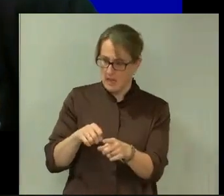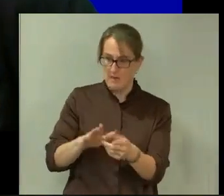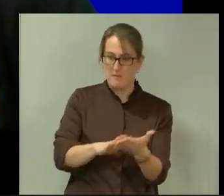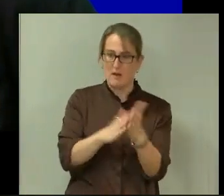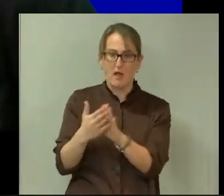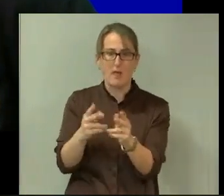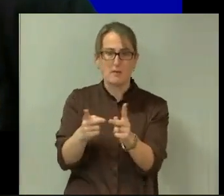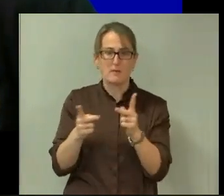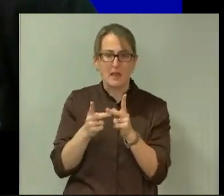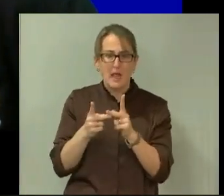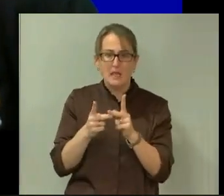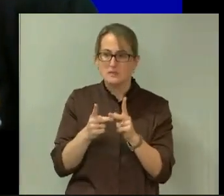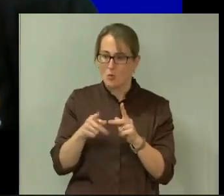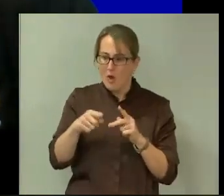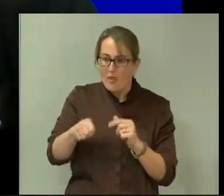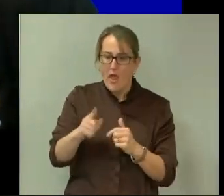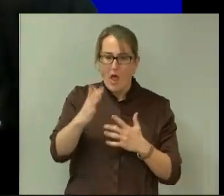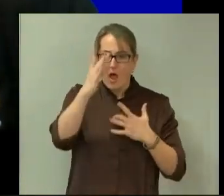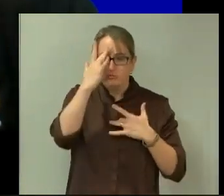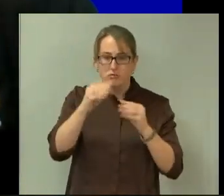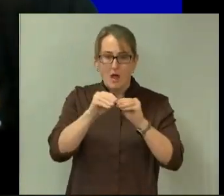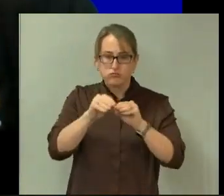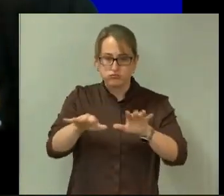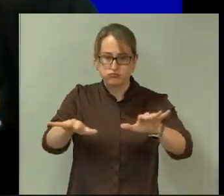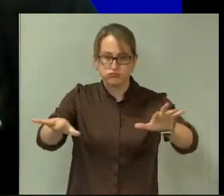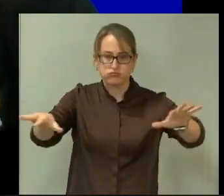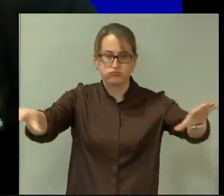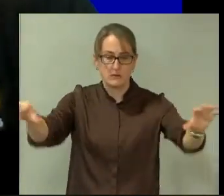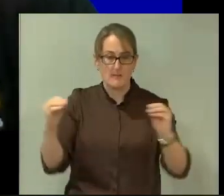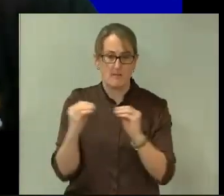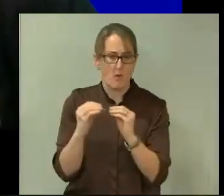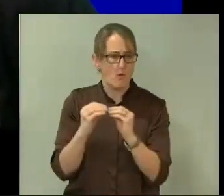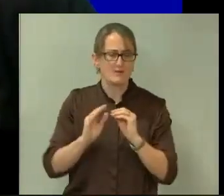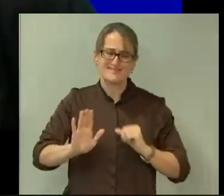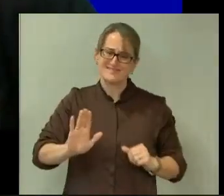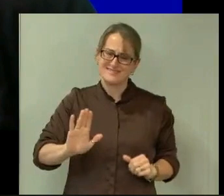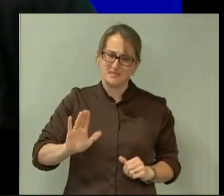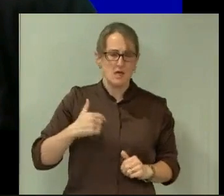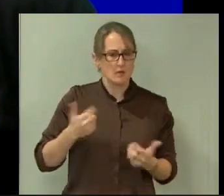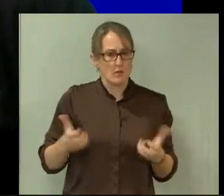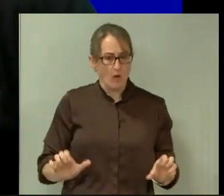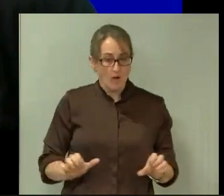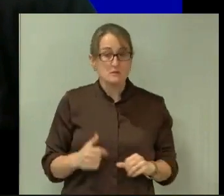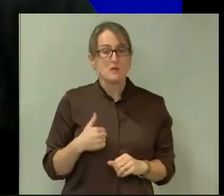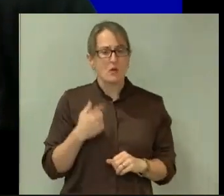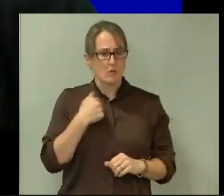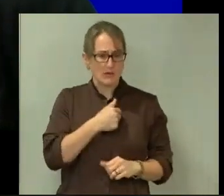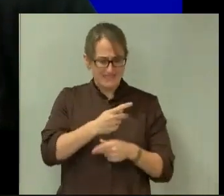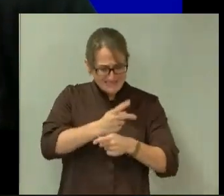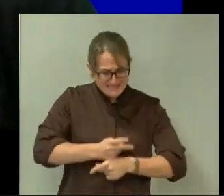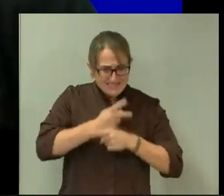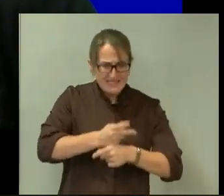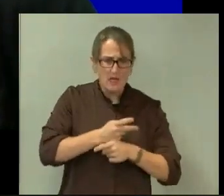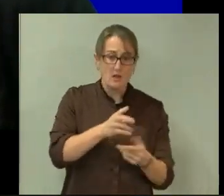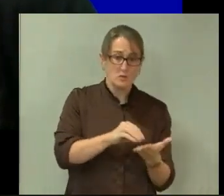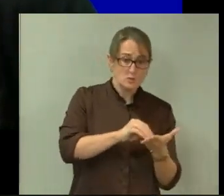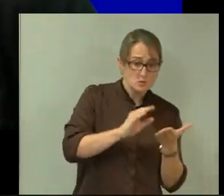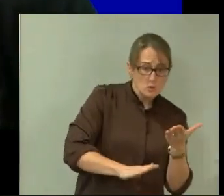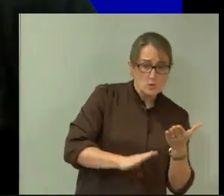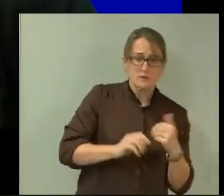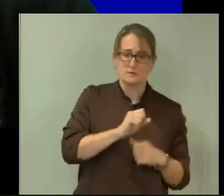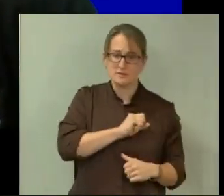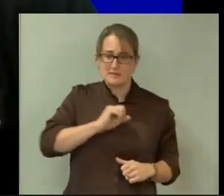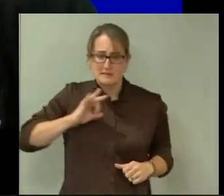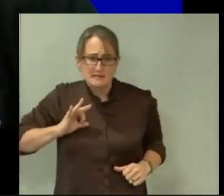out into the communities. So we need to not only look after our kids and our students and our teachers and our classified